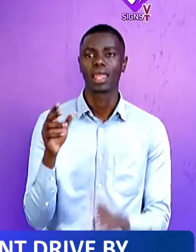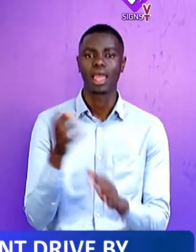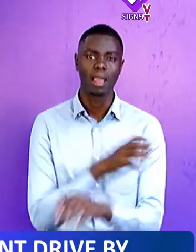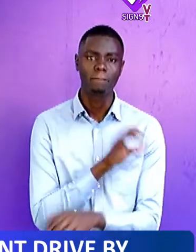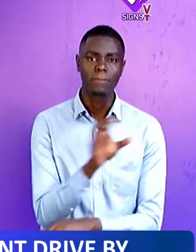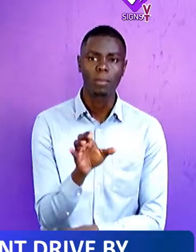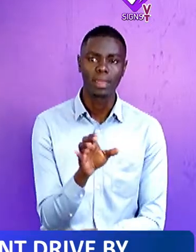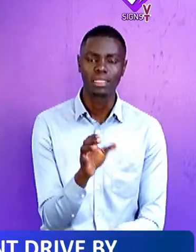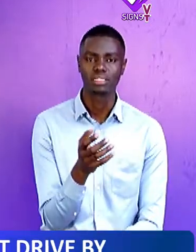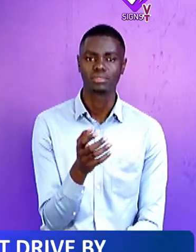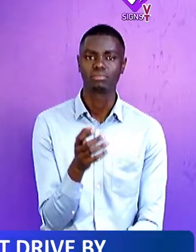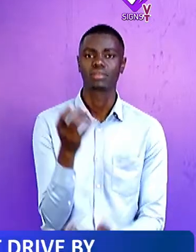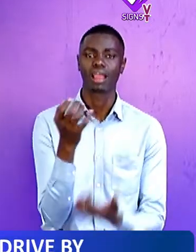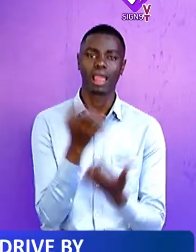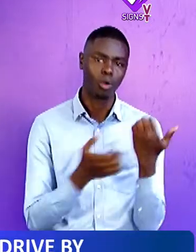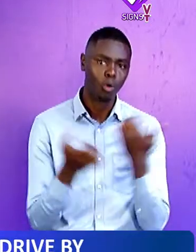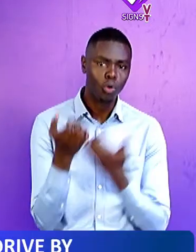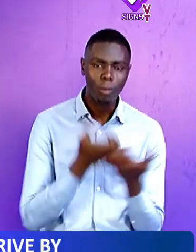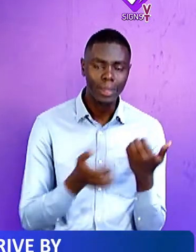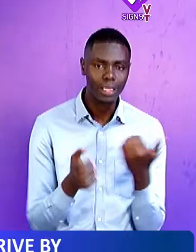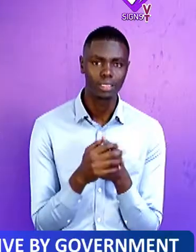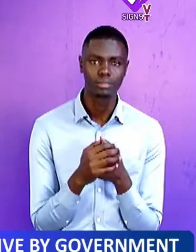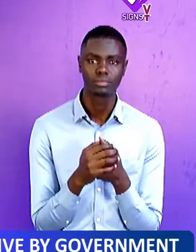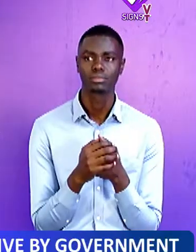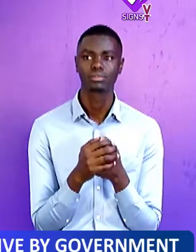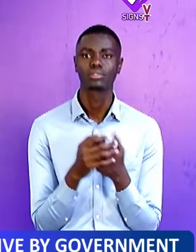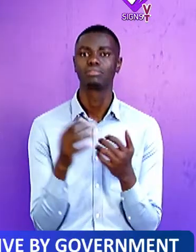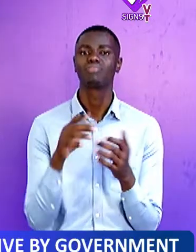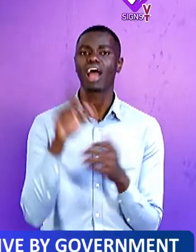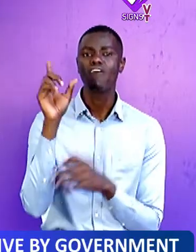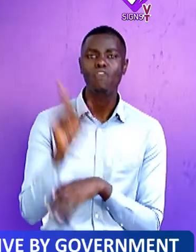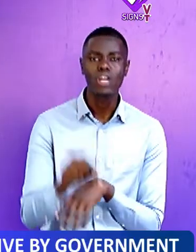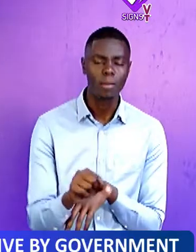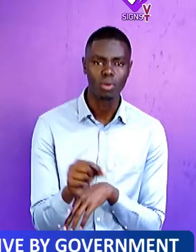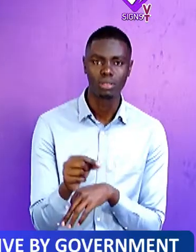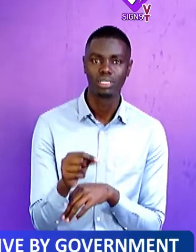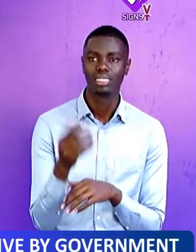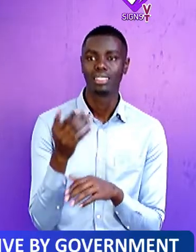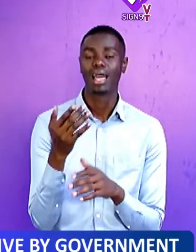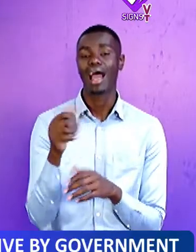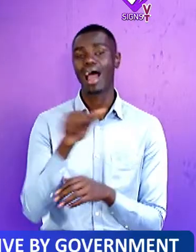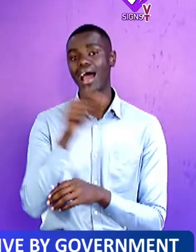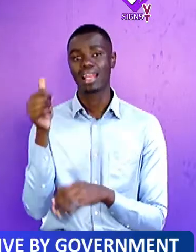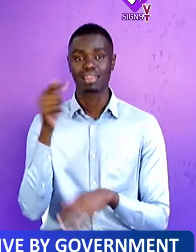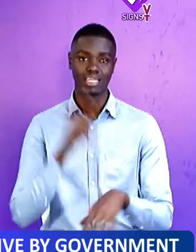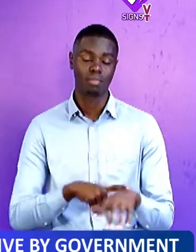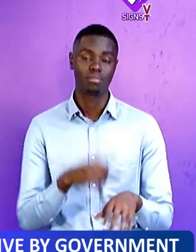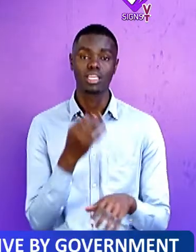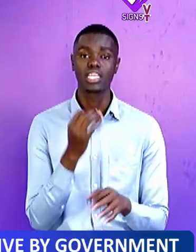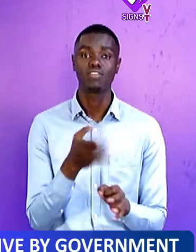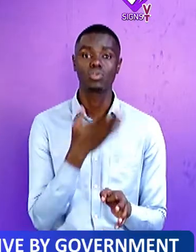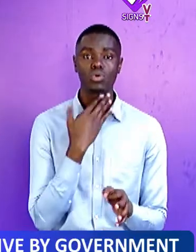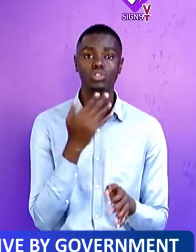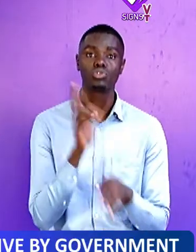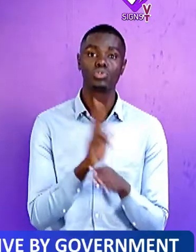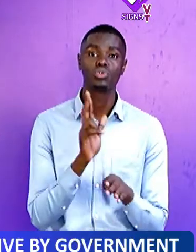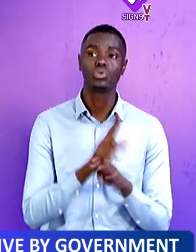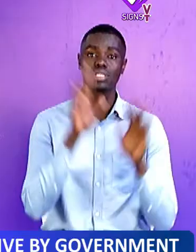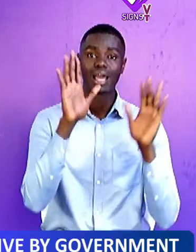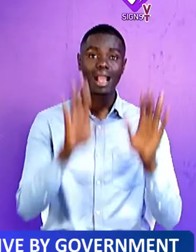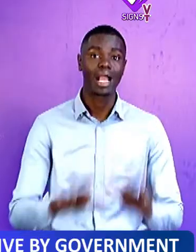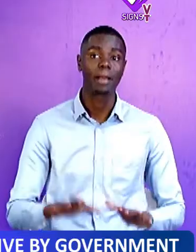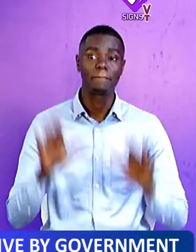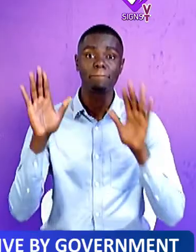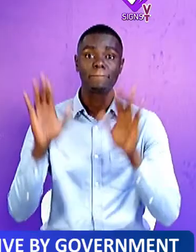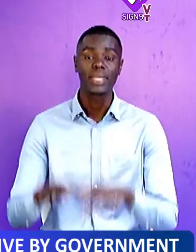empowerment, isn't it? Economic, affordable. Yeah. The other time I was saying, if you want even to use a word to campaign, which word can you use?